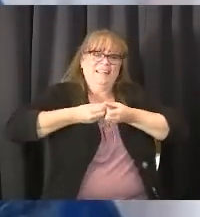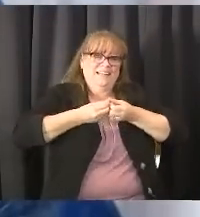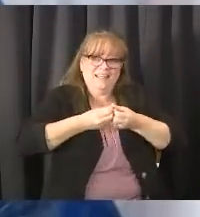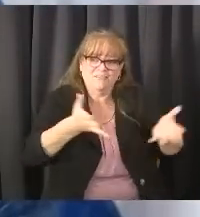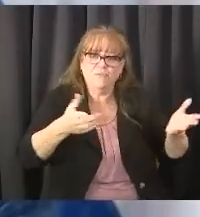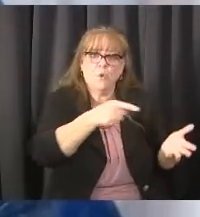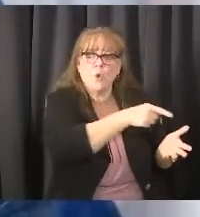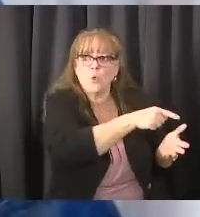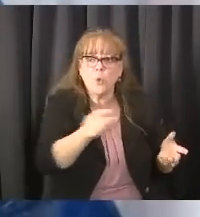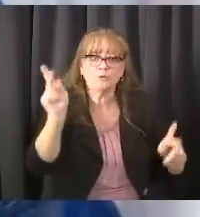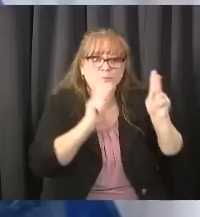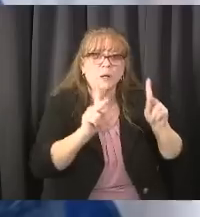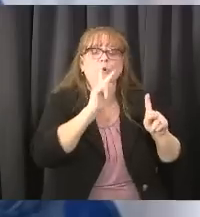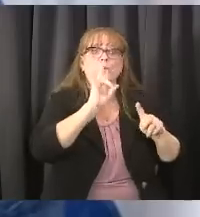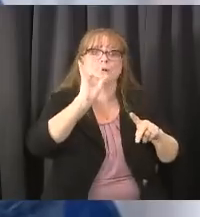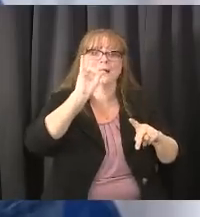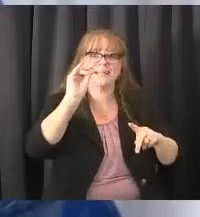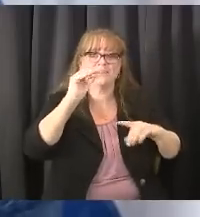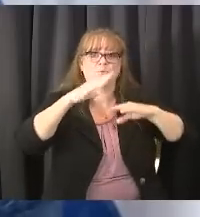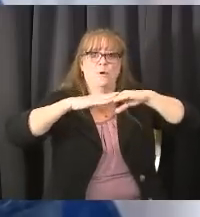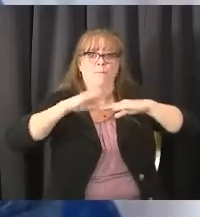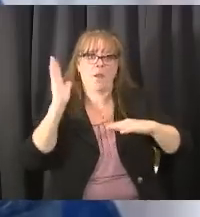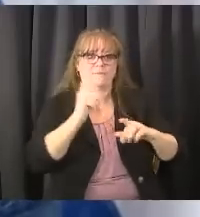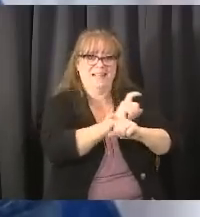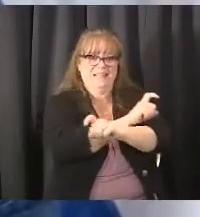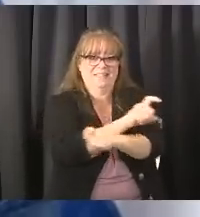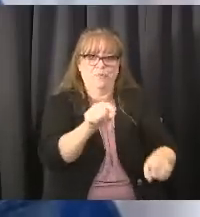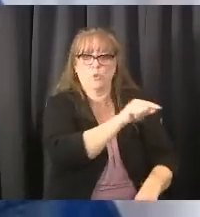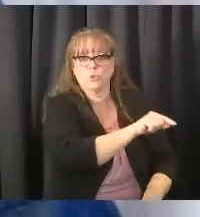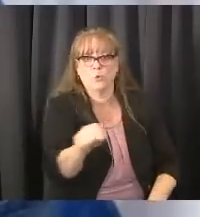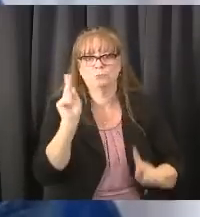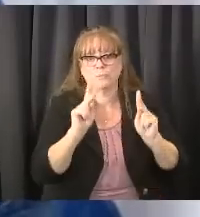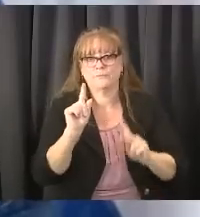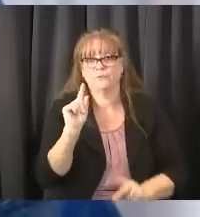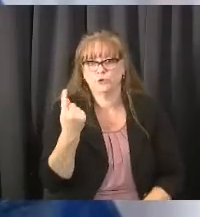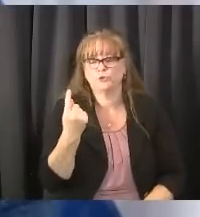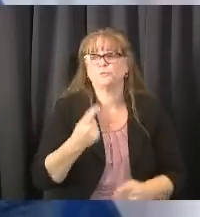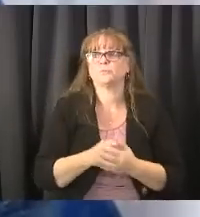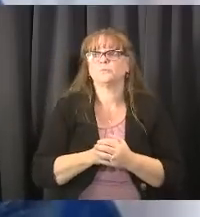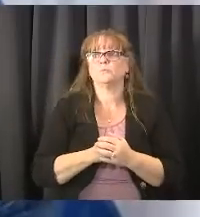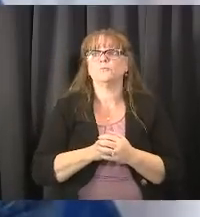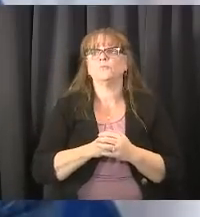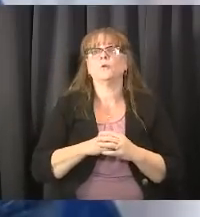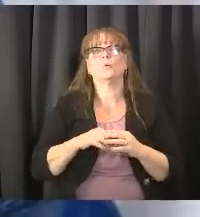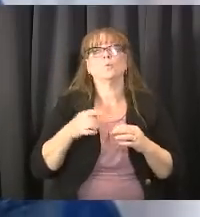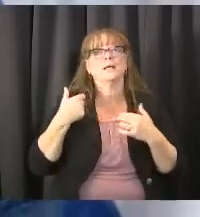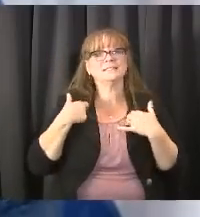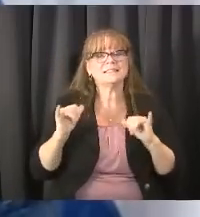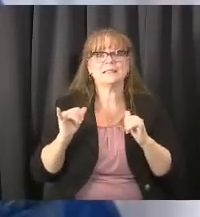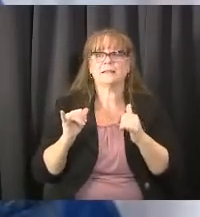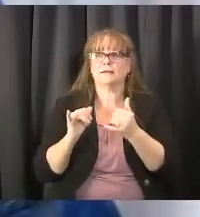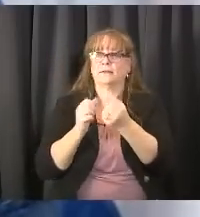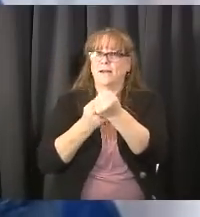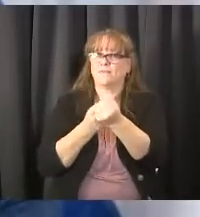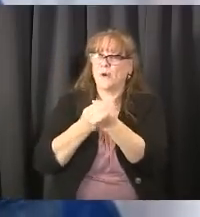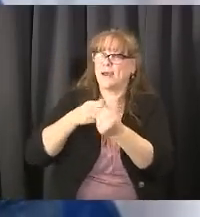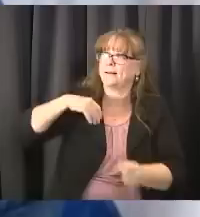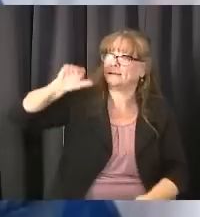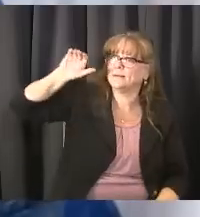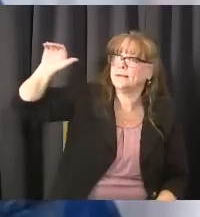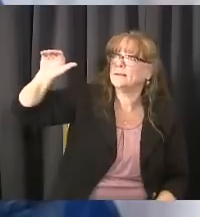our providers. We continue to advocate for the federal program to accelerate vaccinations for nursing